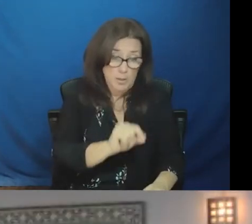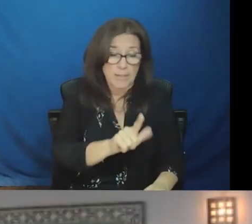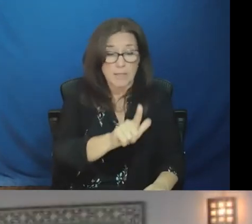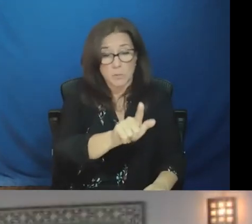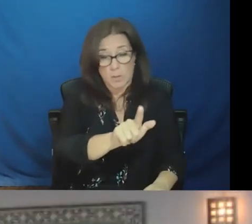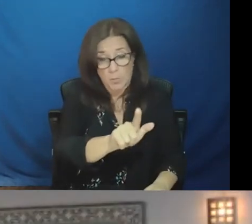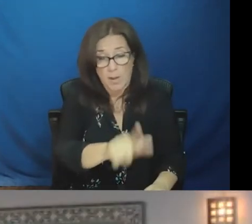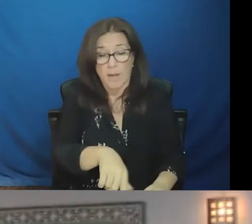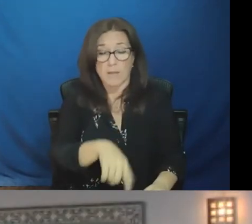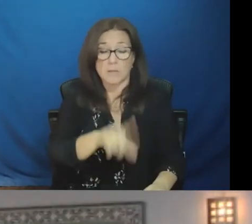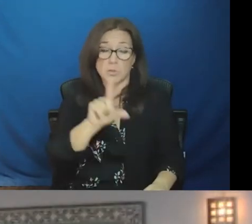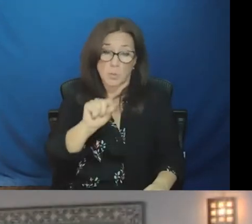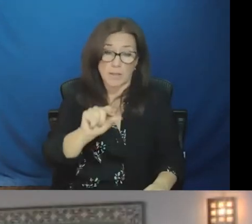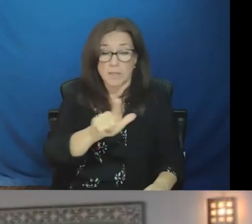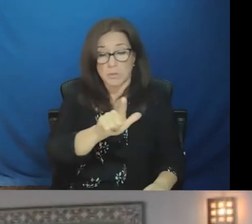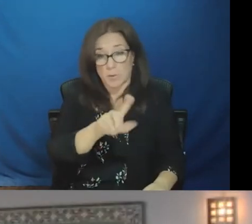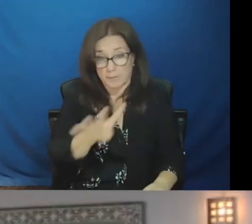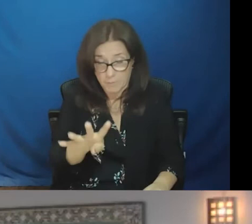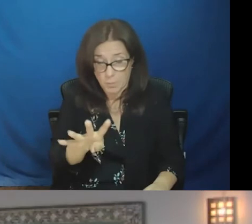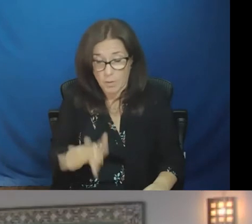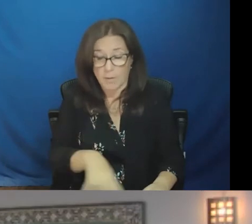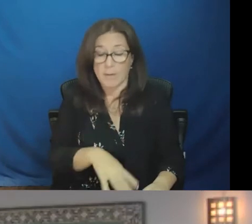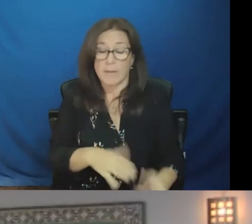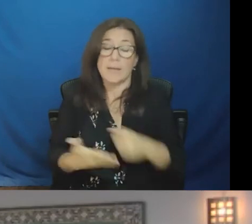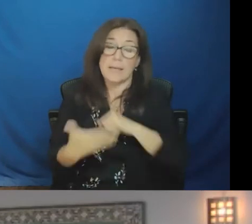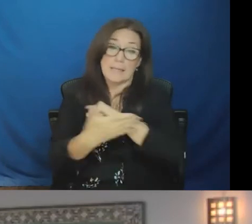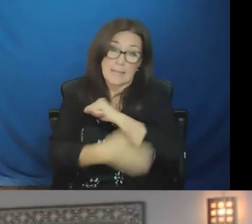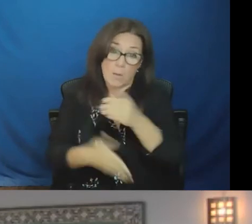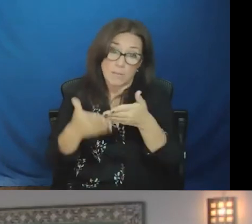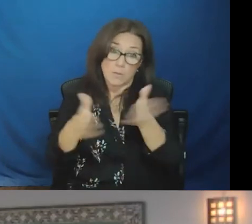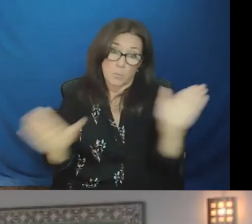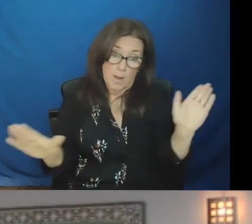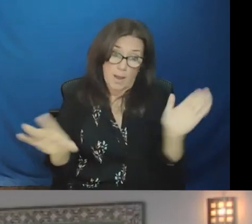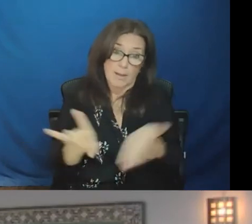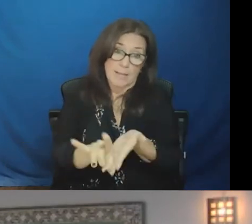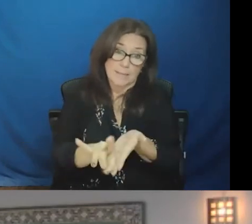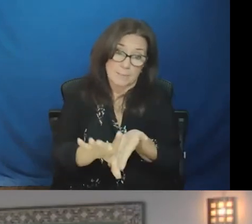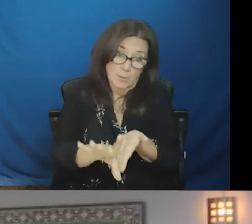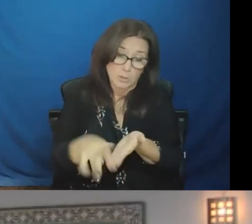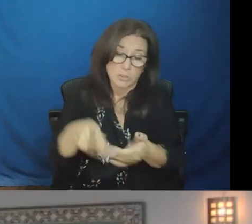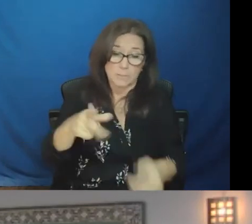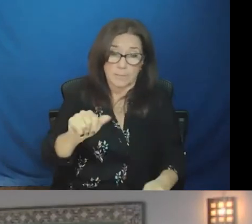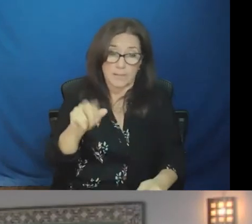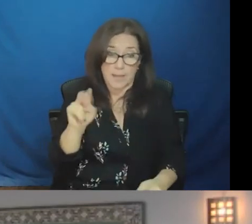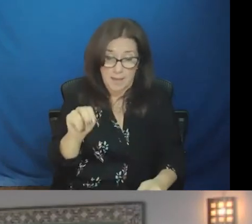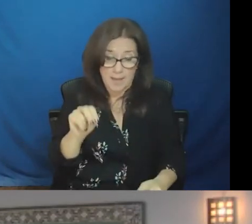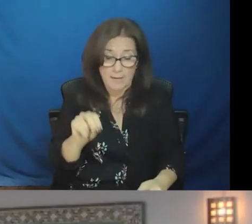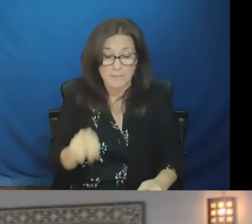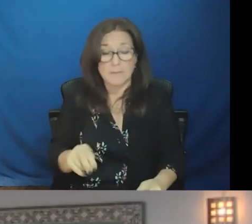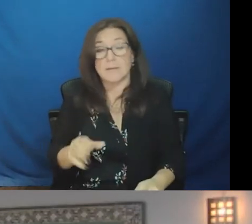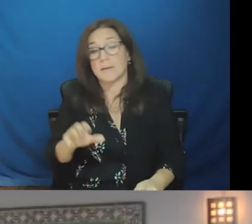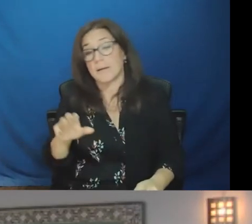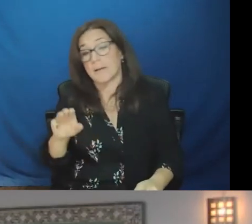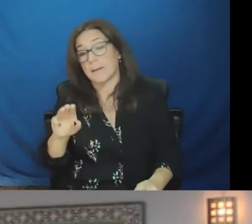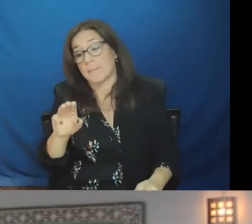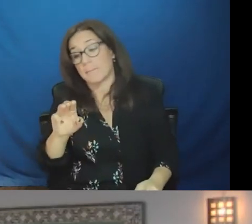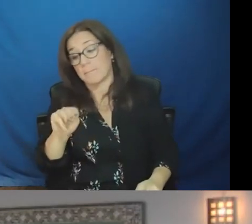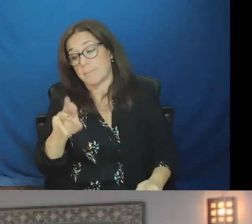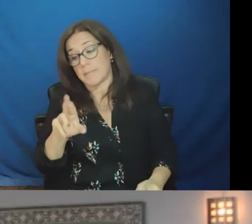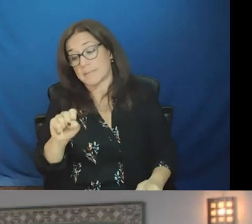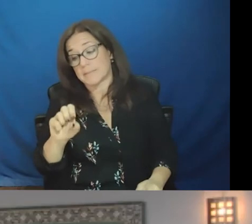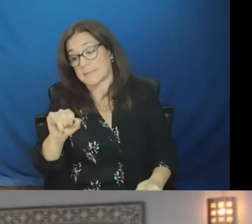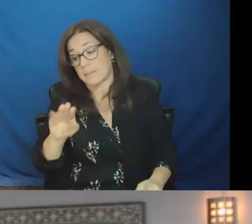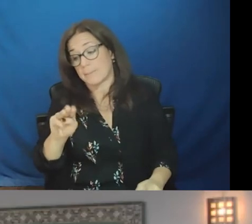2021-24 countywide expulsion plan. So moved. Thank you, Ms. Sims-Moden. And a second. Ms.